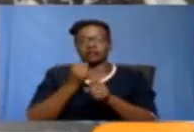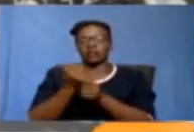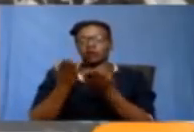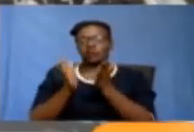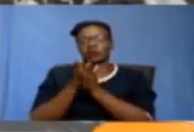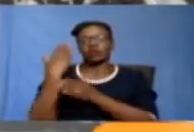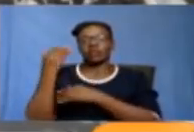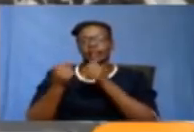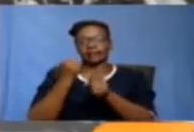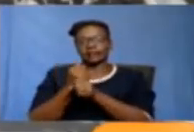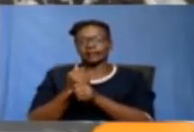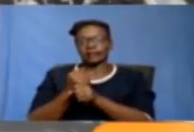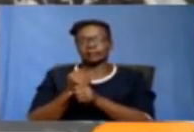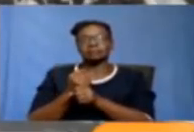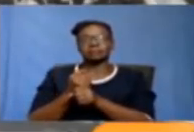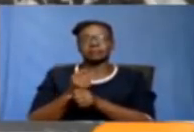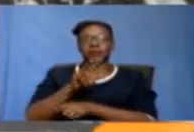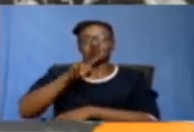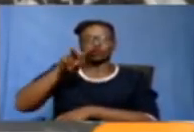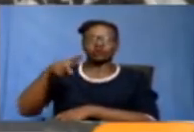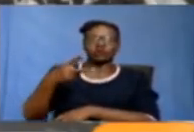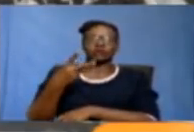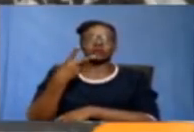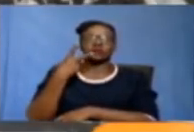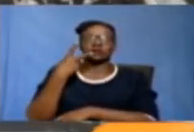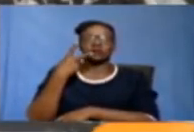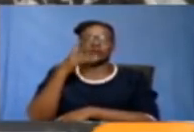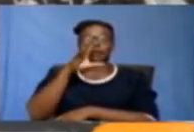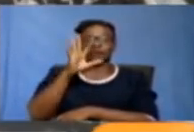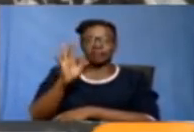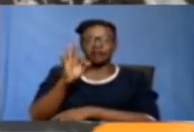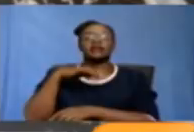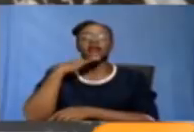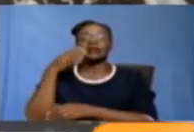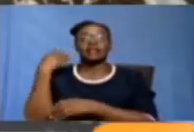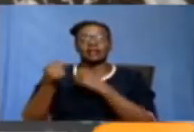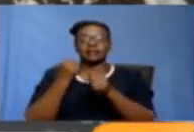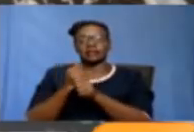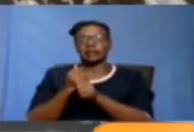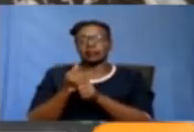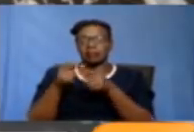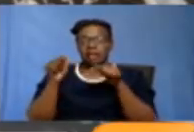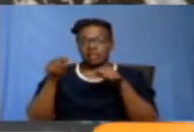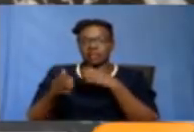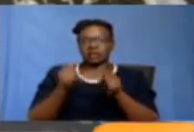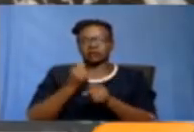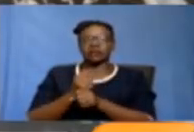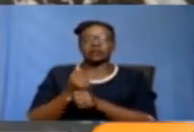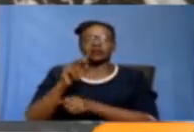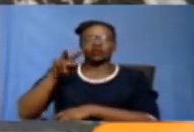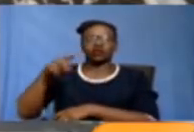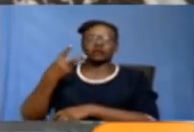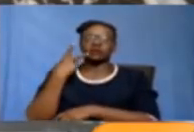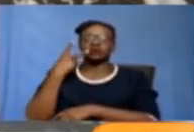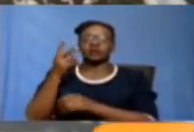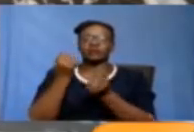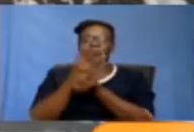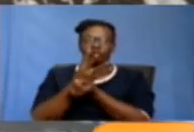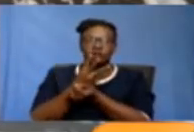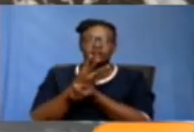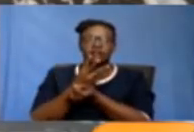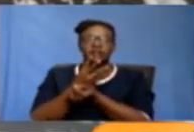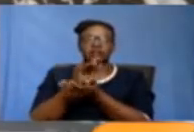Last year, 2,053 people lost their lives. This compares to 2,214 that had died by